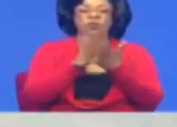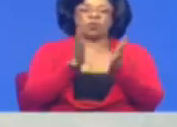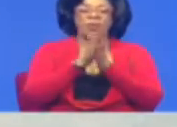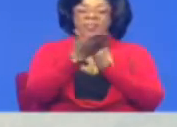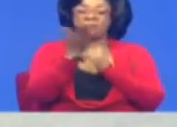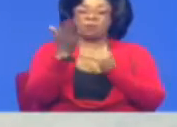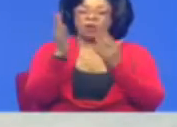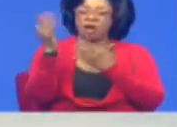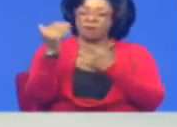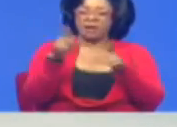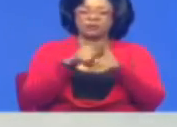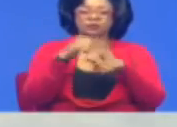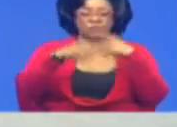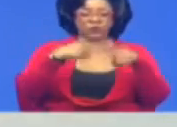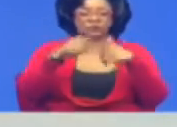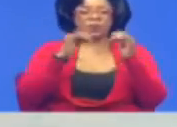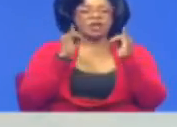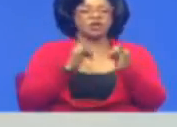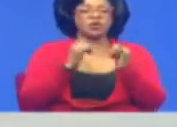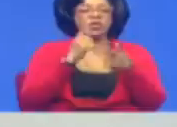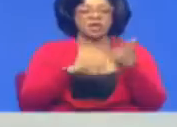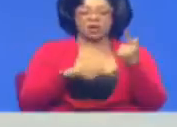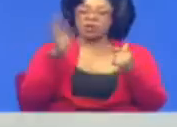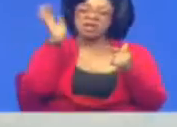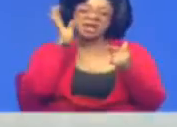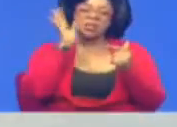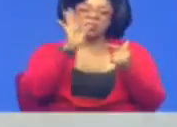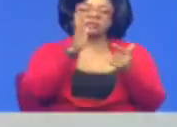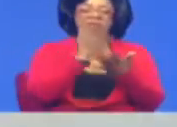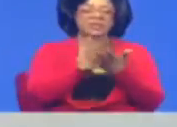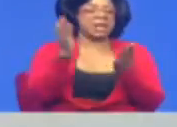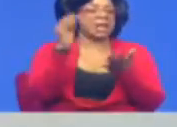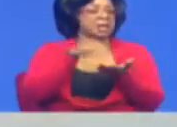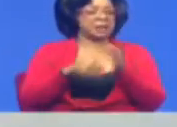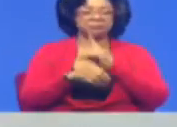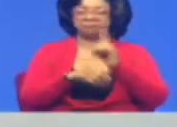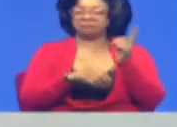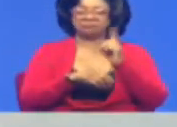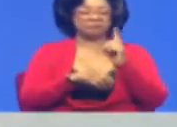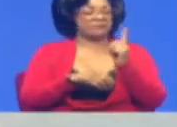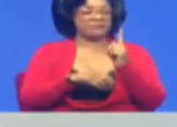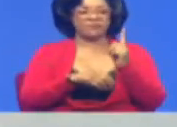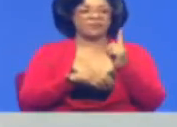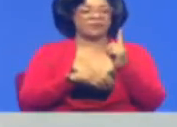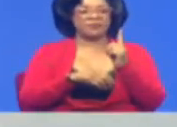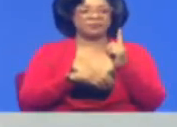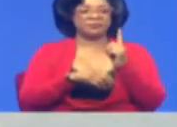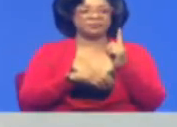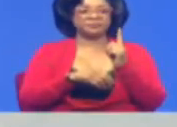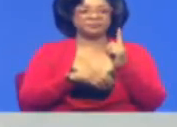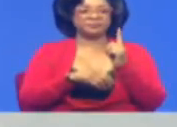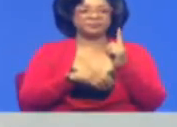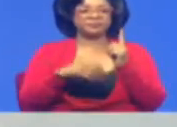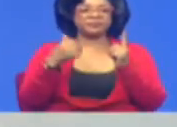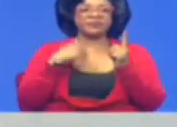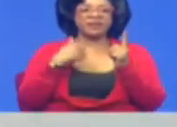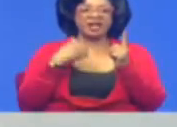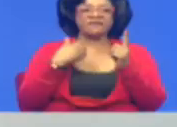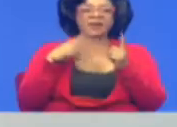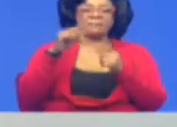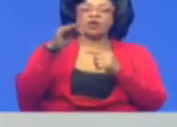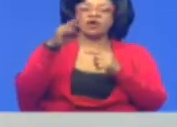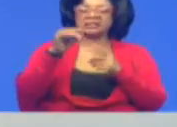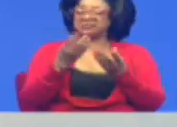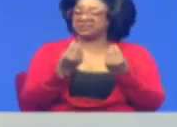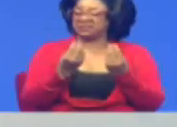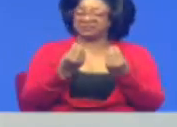that as we go into the new year, we don't hear that kind of thing again. Now, breaking a marathon world record is not an easy